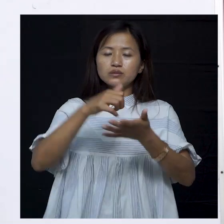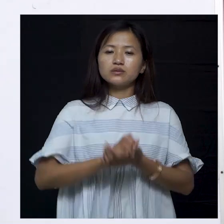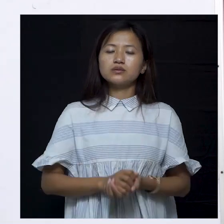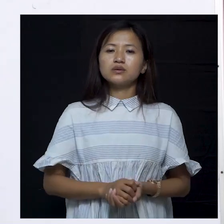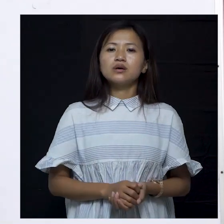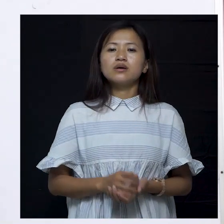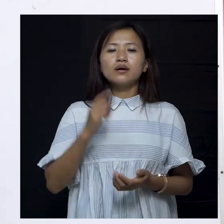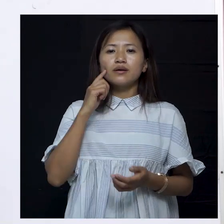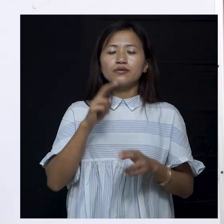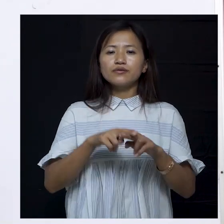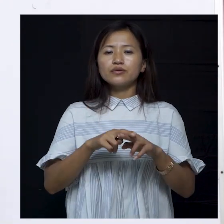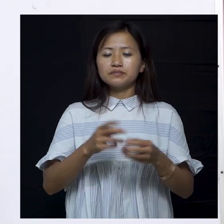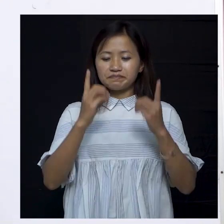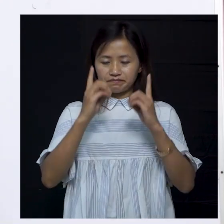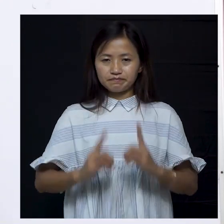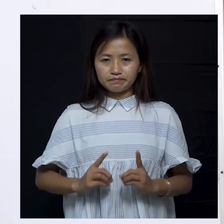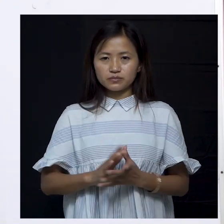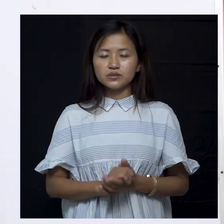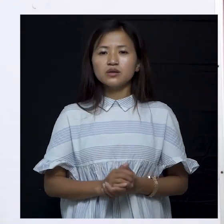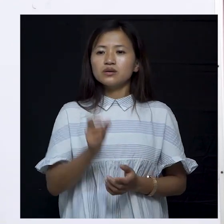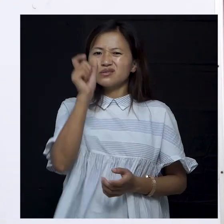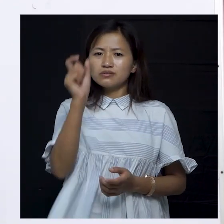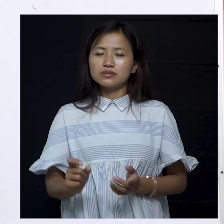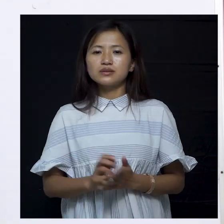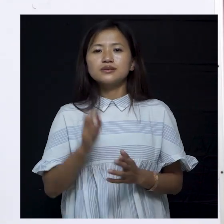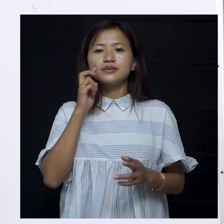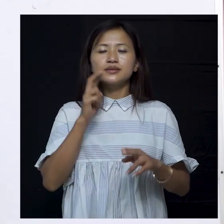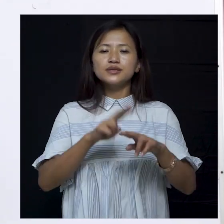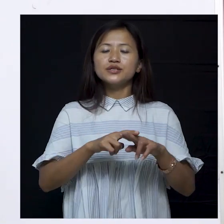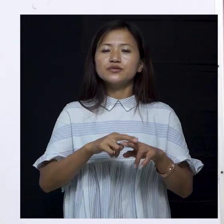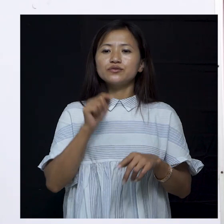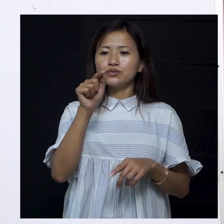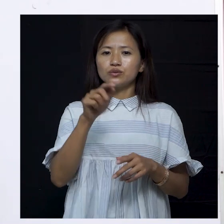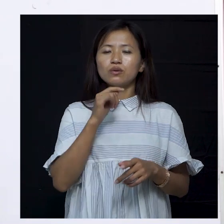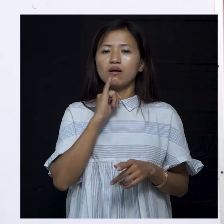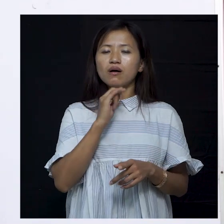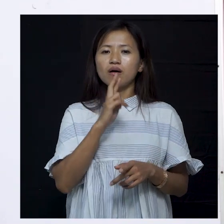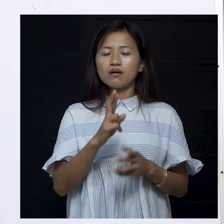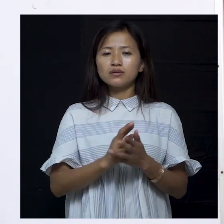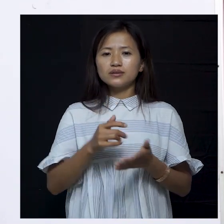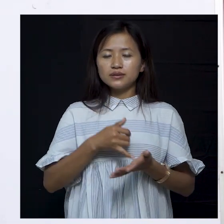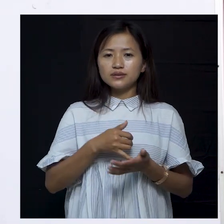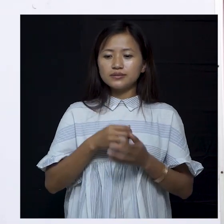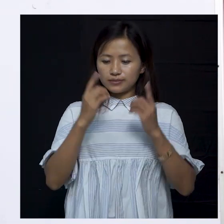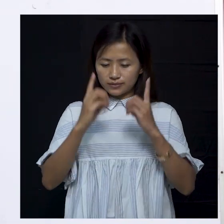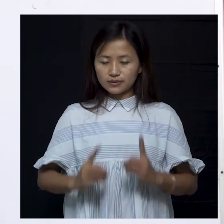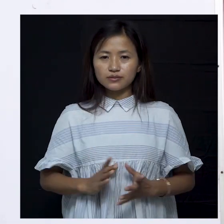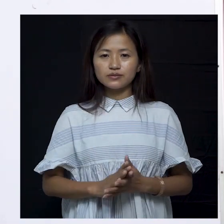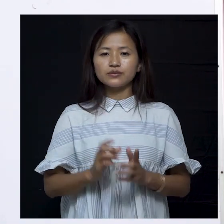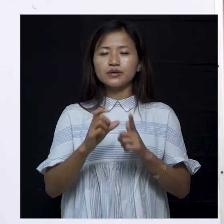rewards? If you are disciplined. So the words if you are disciplined becomes the adverb clause